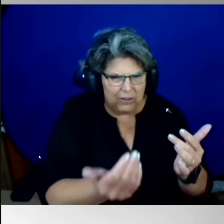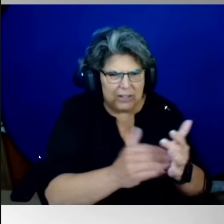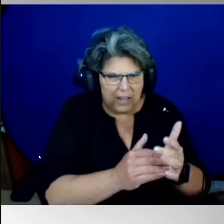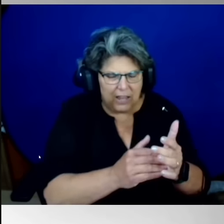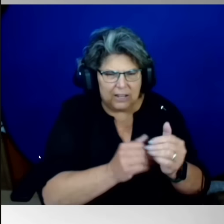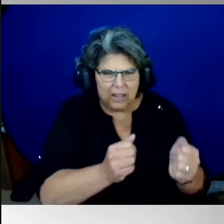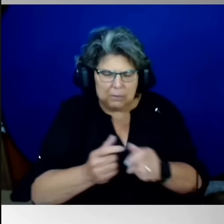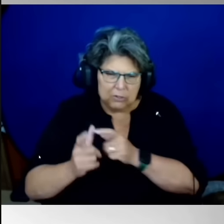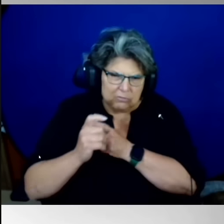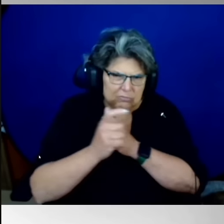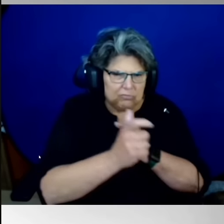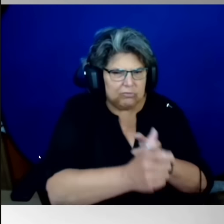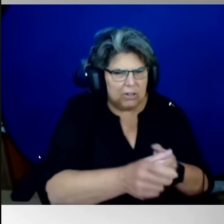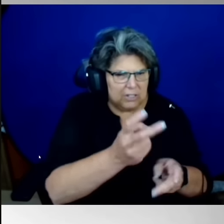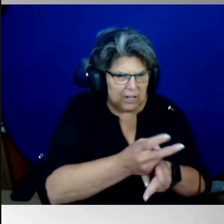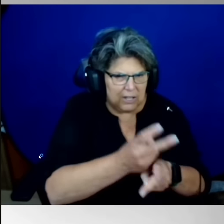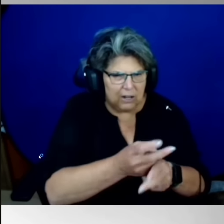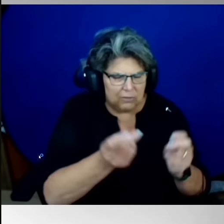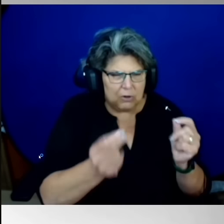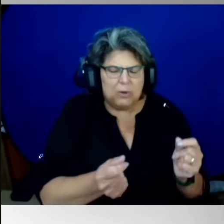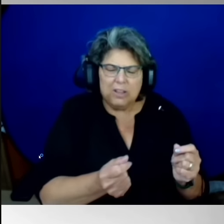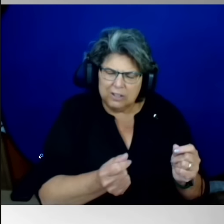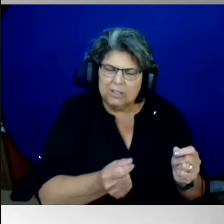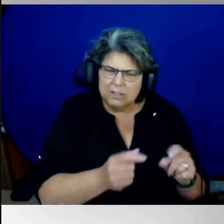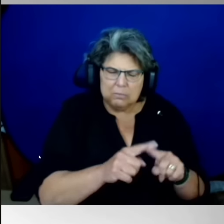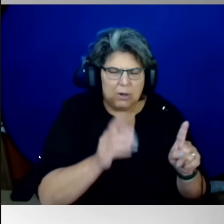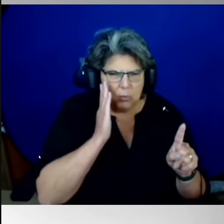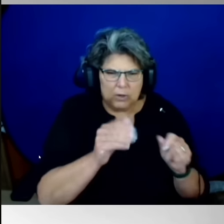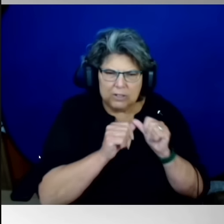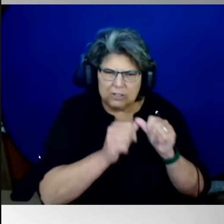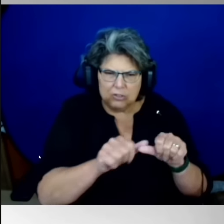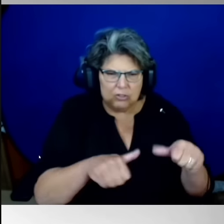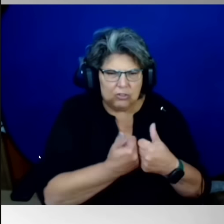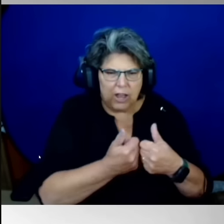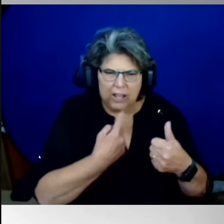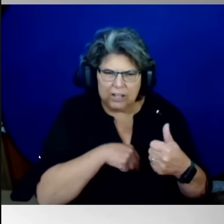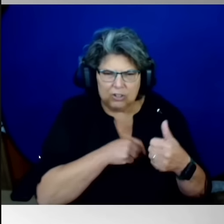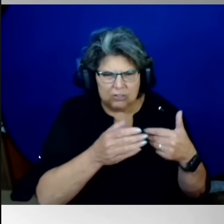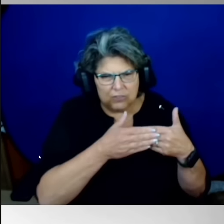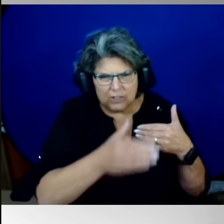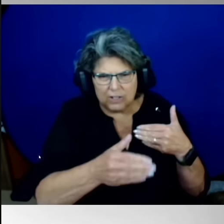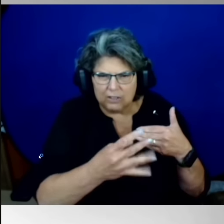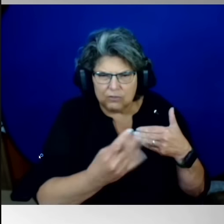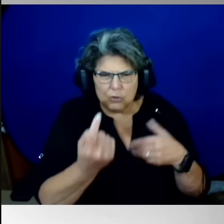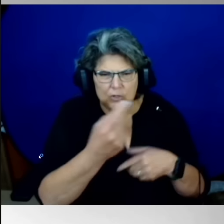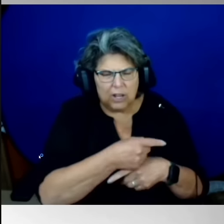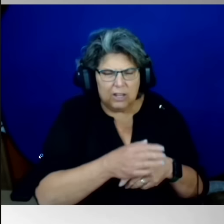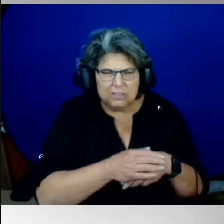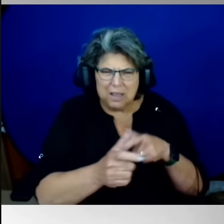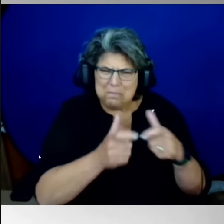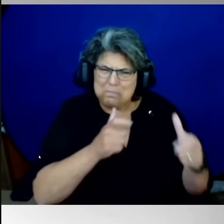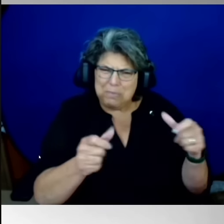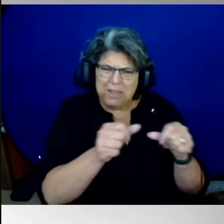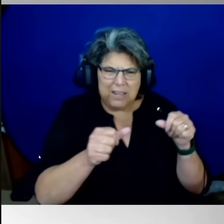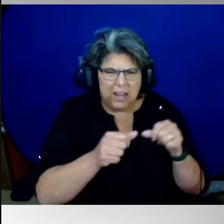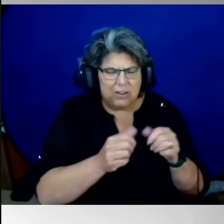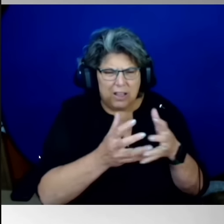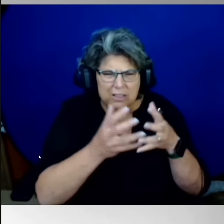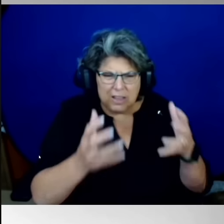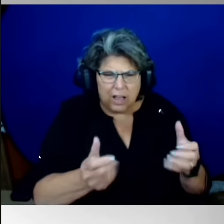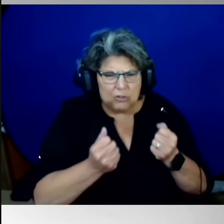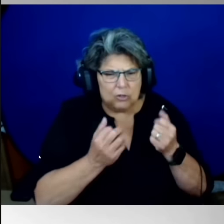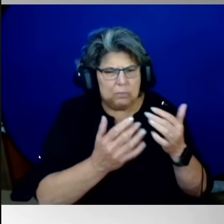very quickly. That's going to be a continued challenge for us moving forward over the next couple days. It's a huge area, heavy fuel loading, and the